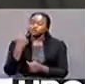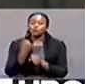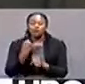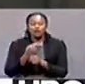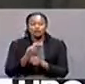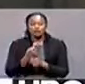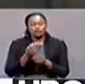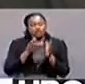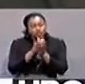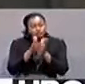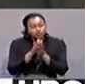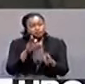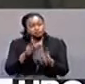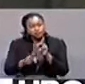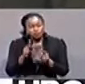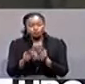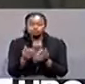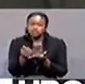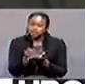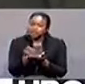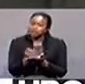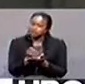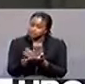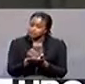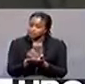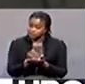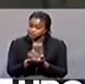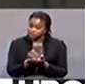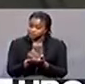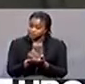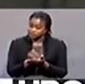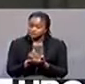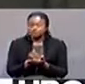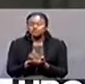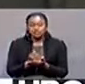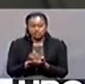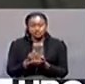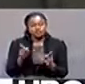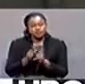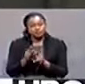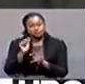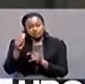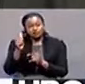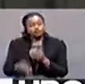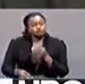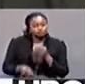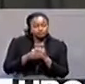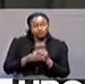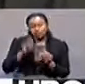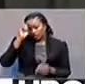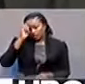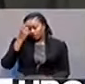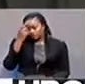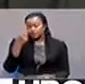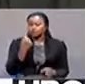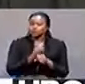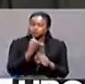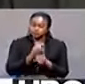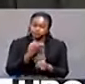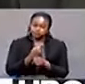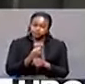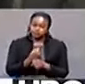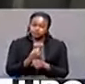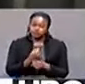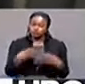taught people how to save, Right Honorable Speaker, and therefore complimented government's efforts in the